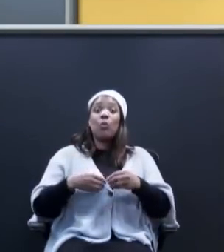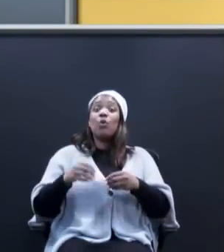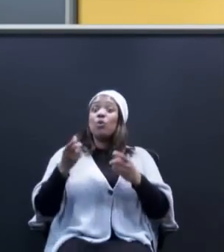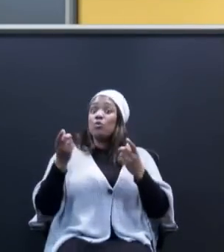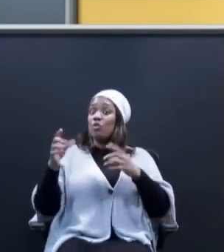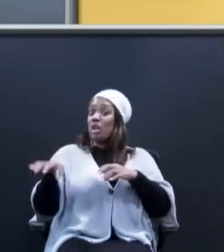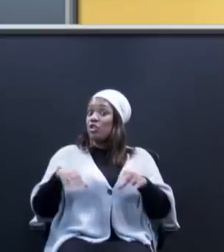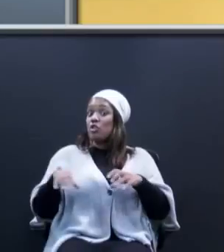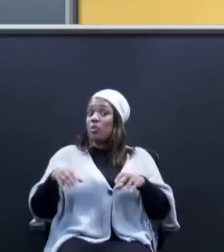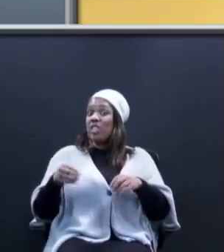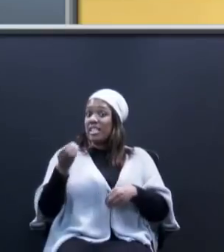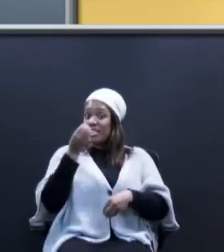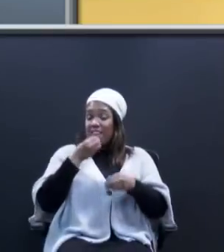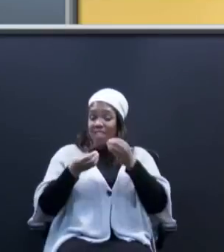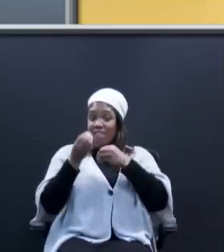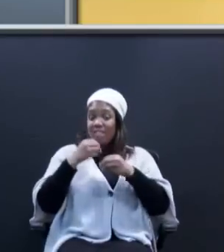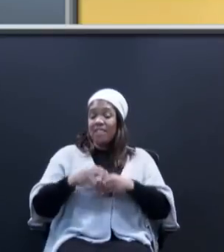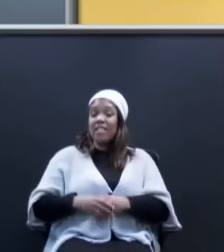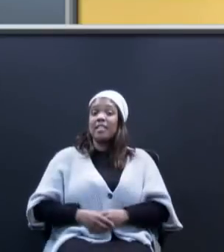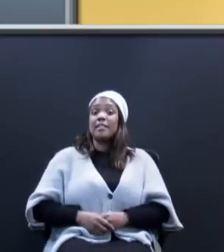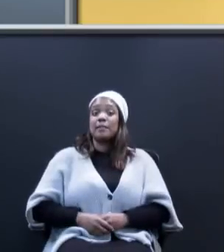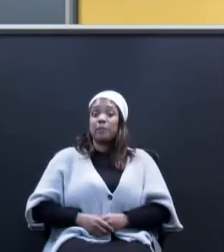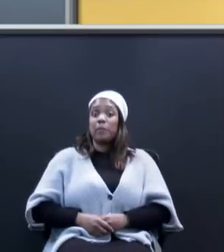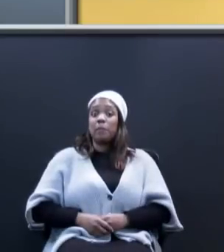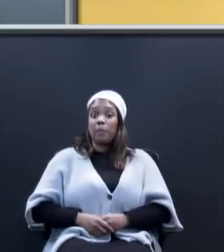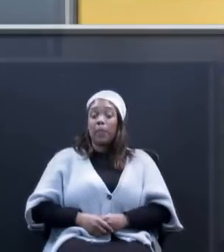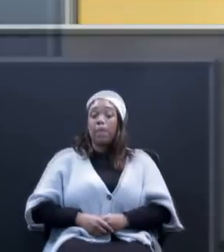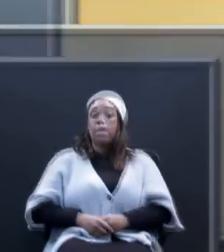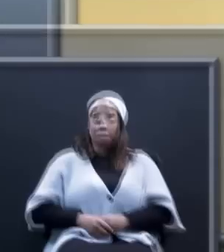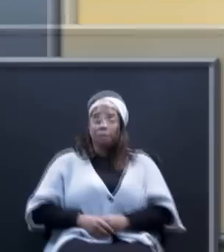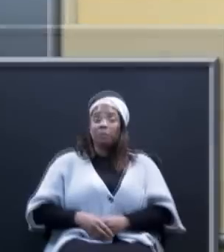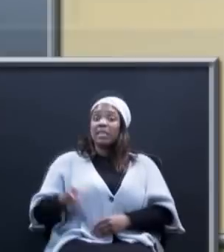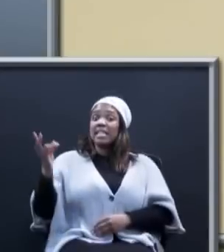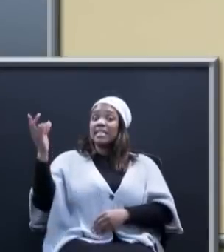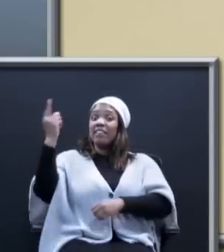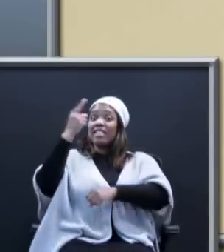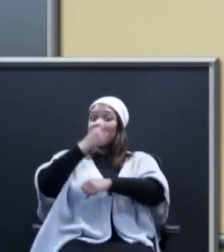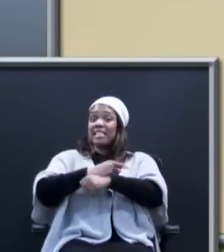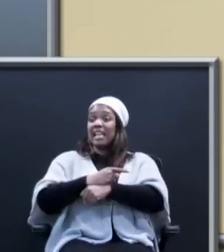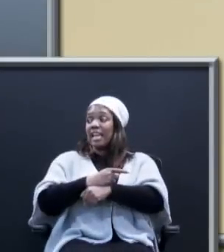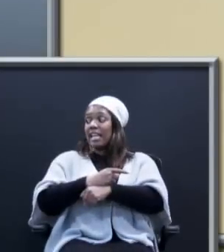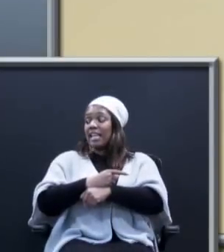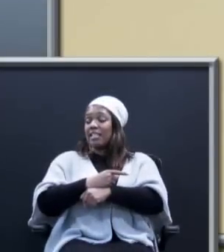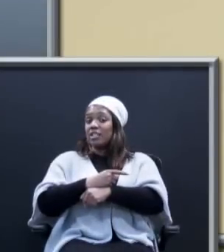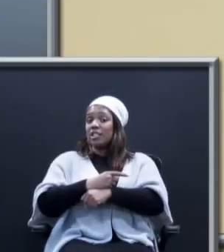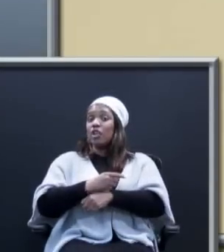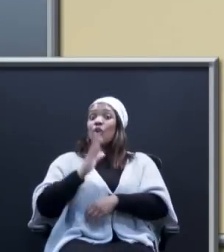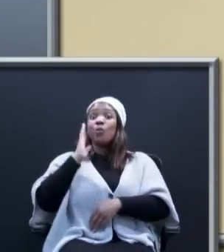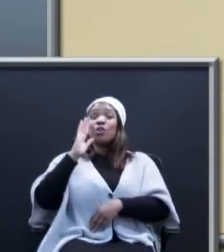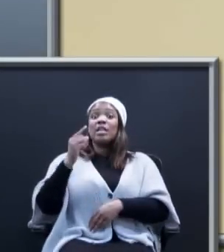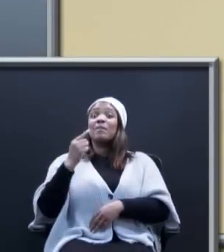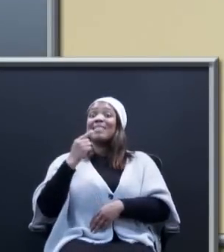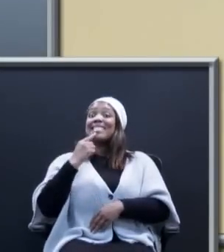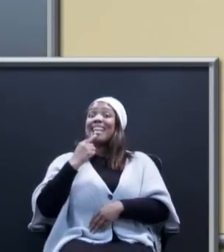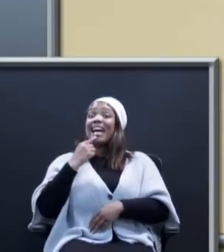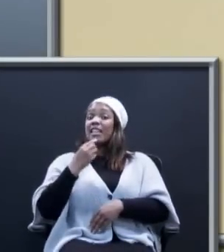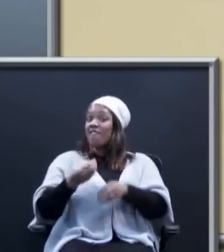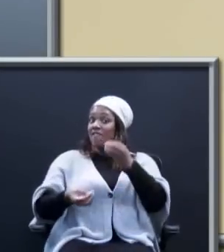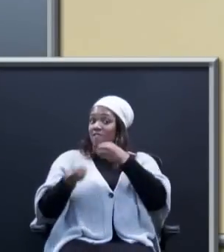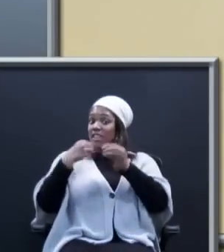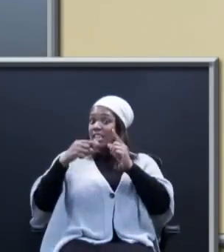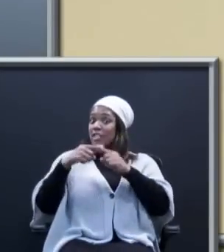whether it's Israelite, Levite, stranger, whatever. Go ahead and read. 7 days shall thou keep a solemn feast unto the Lord thy